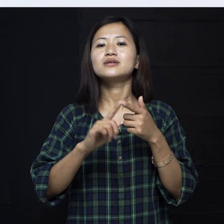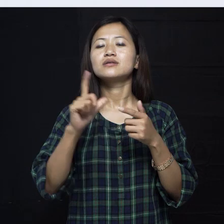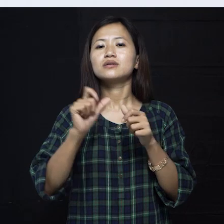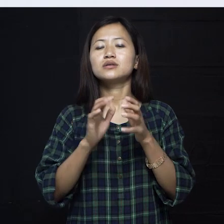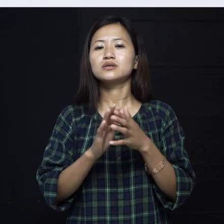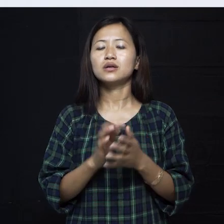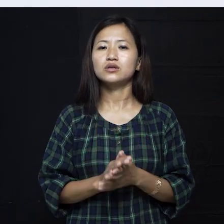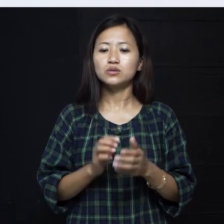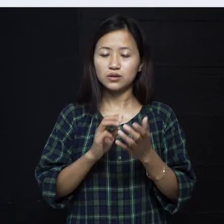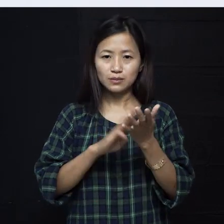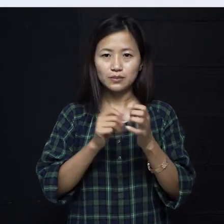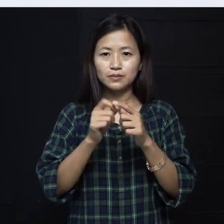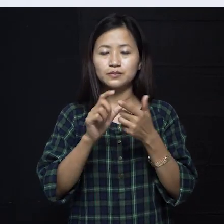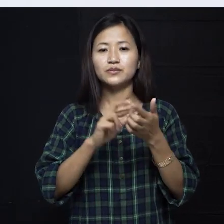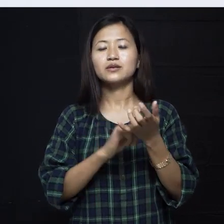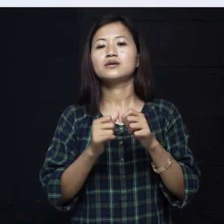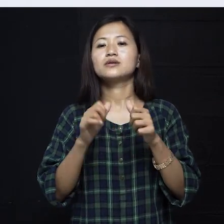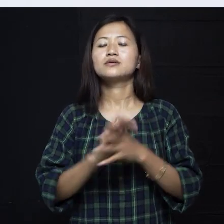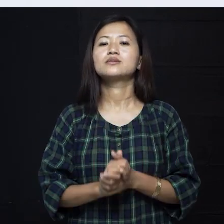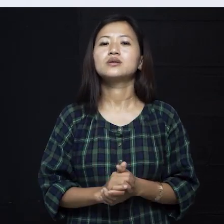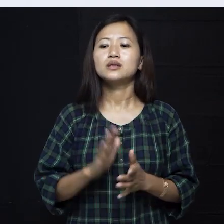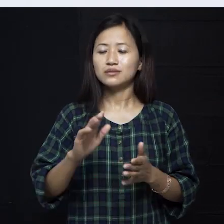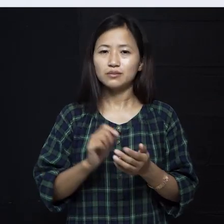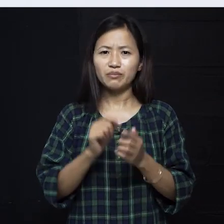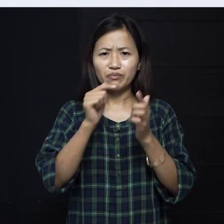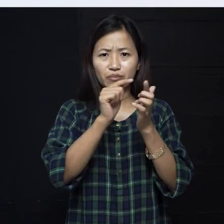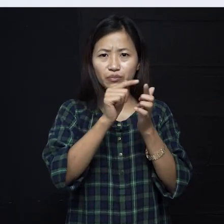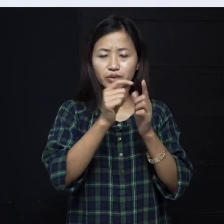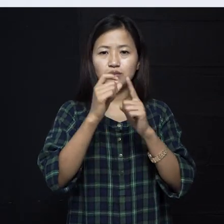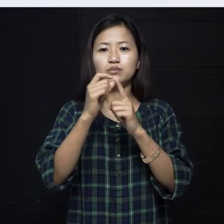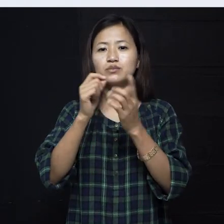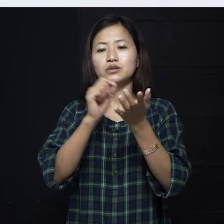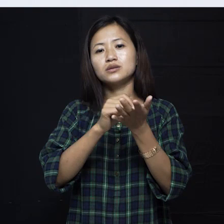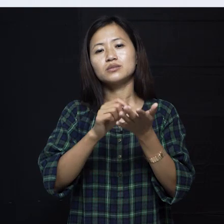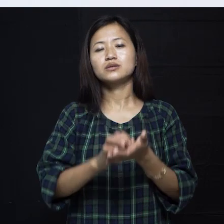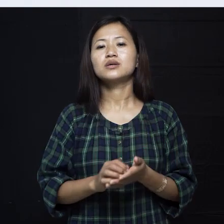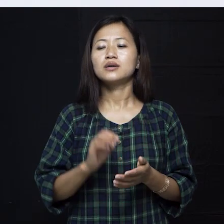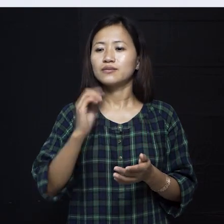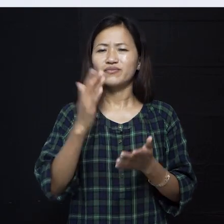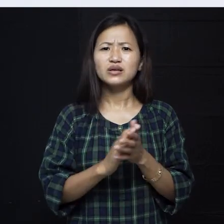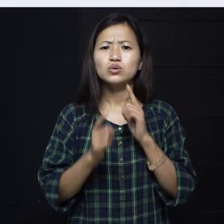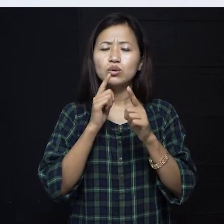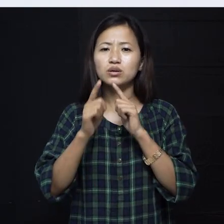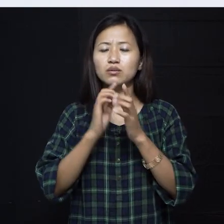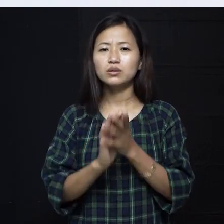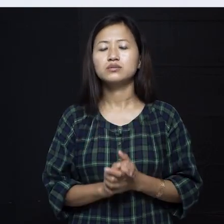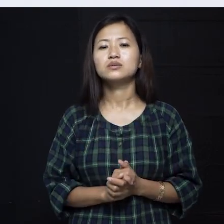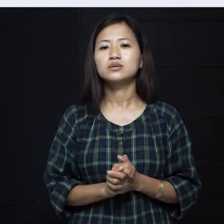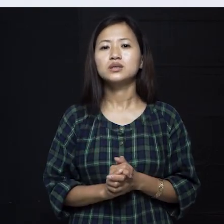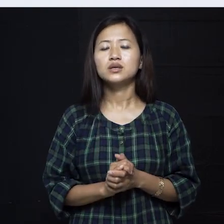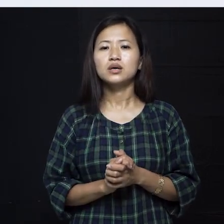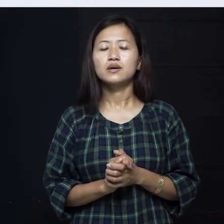So print media means, print means something that is written, isn't it? So print media means we are talking about these